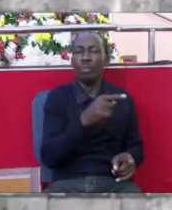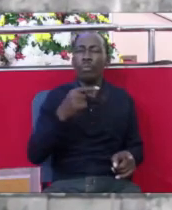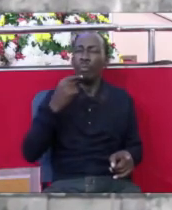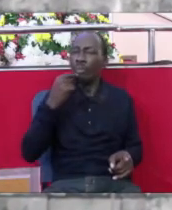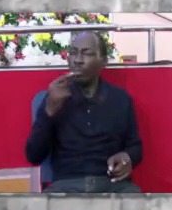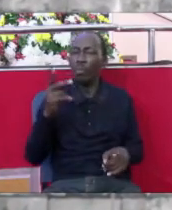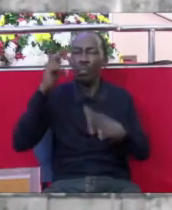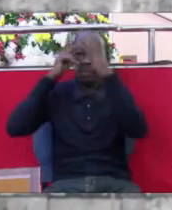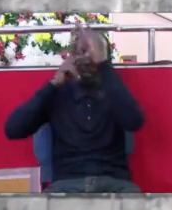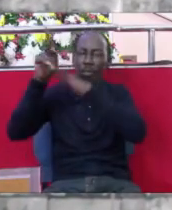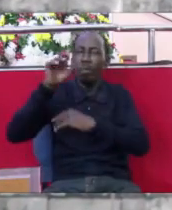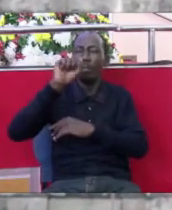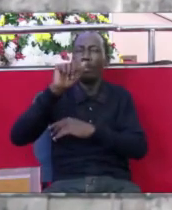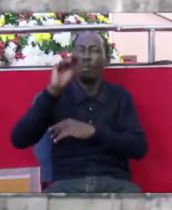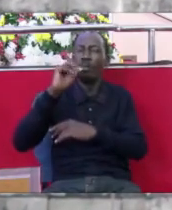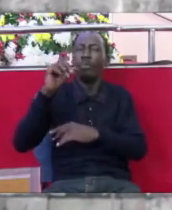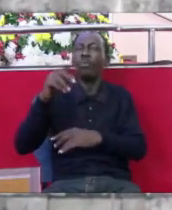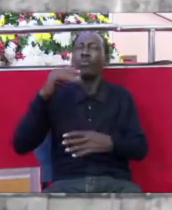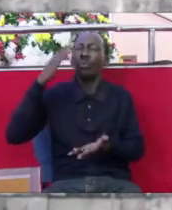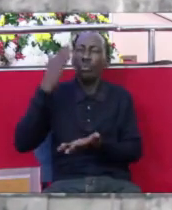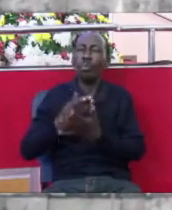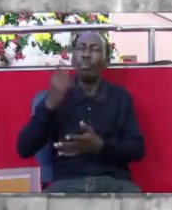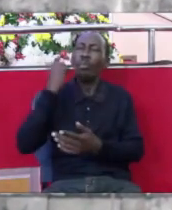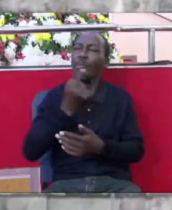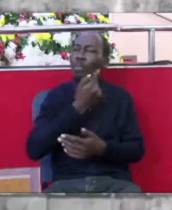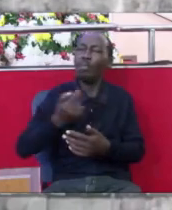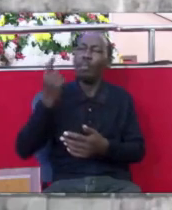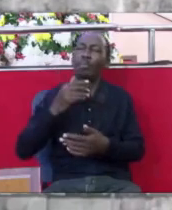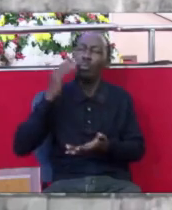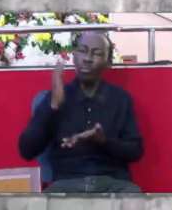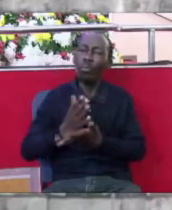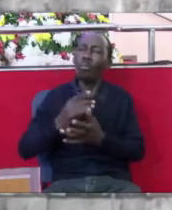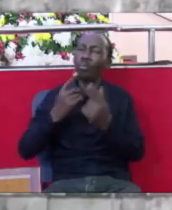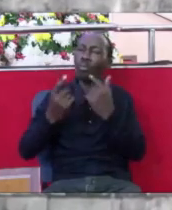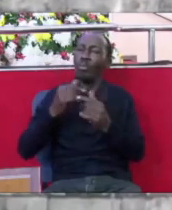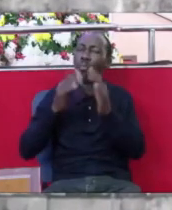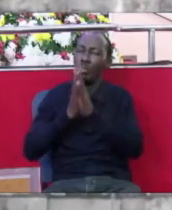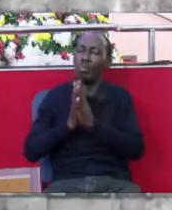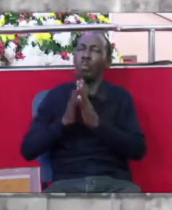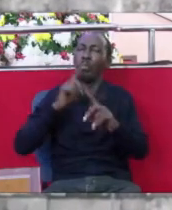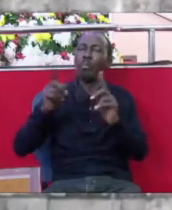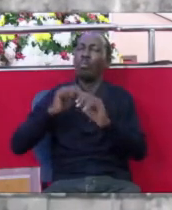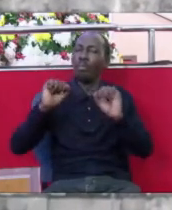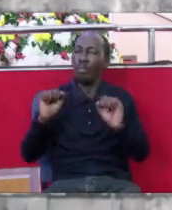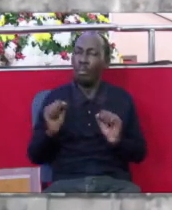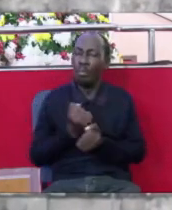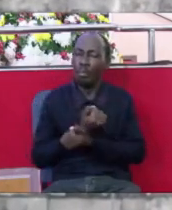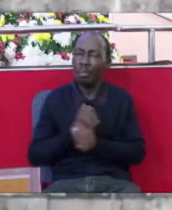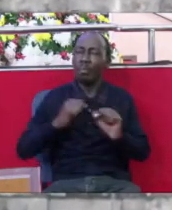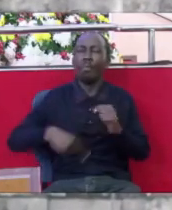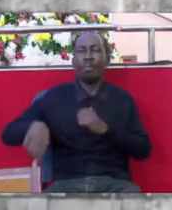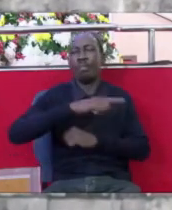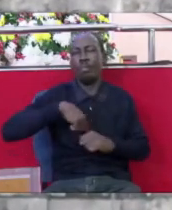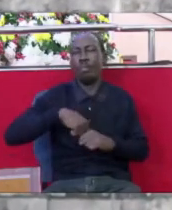Prophet Samuel that do not stop crying to the Lord. Walipomwambia nabii kwamba usiache kutuombea. To save us. Ili aweze kutuokoa. Lord, you